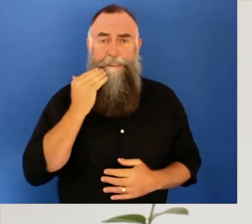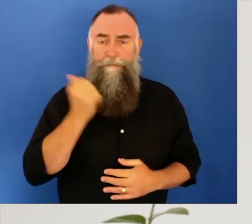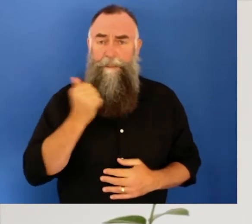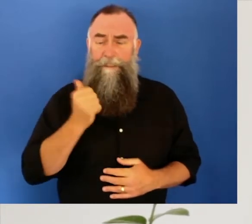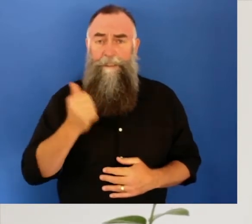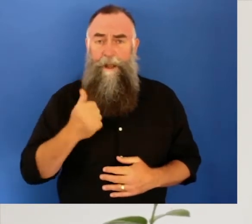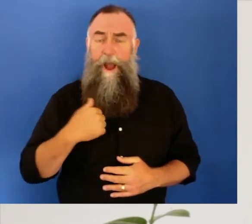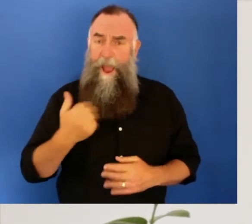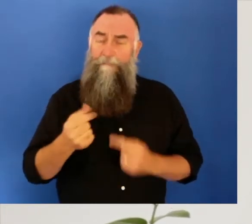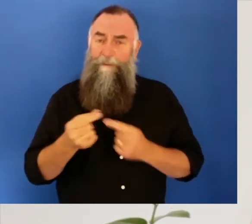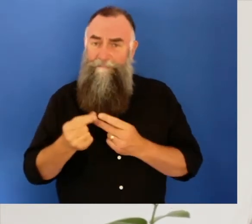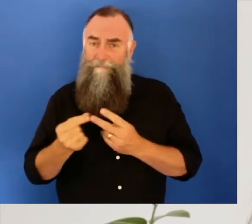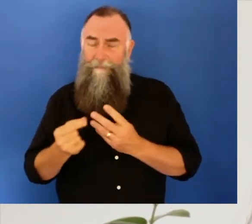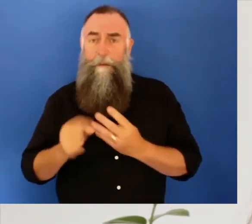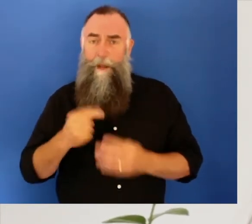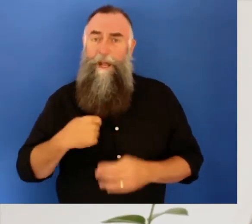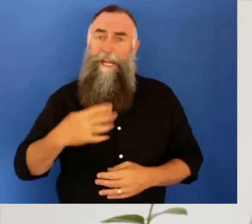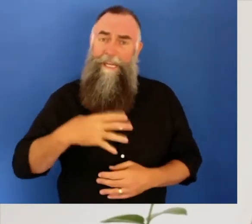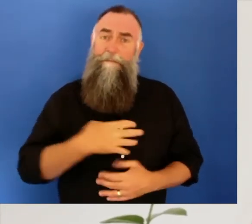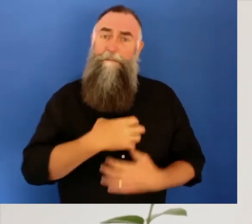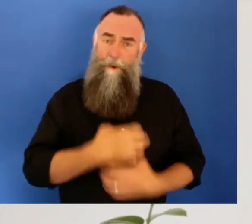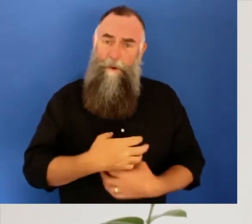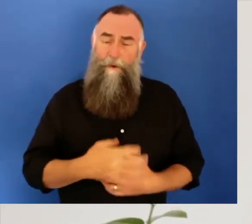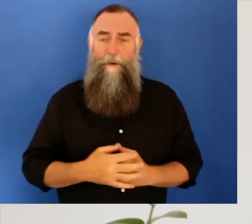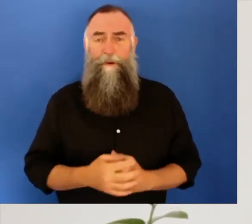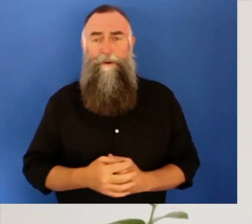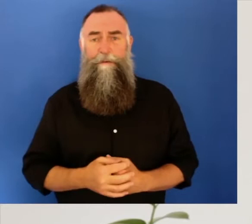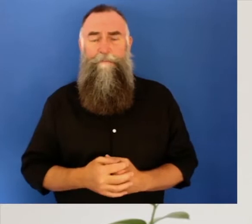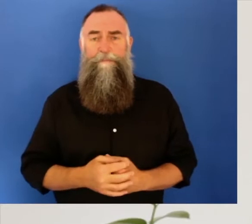fact that I have a lot of disability privilege.